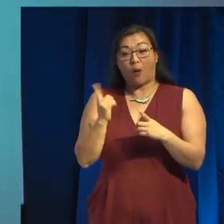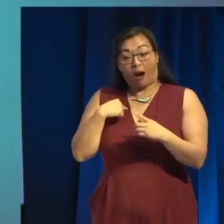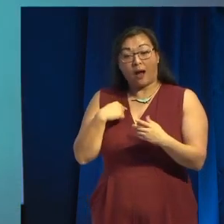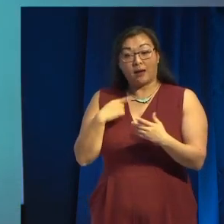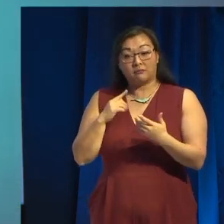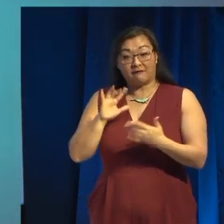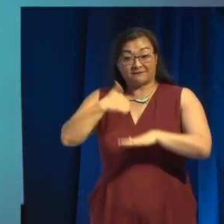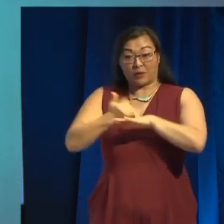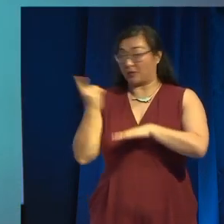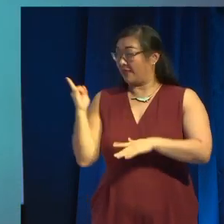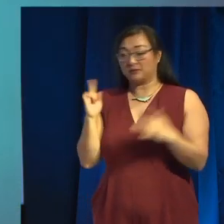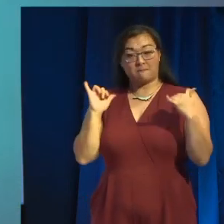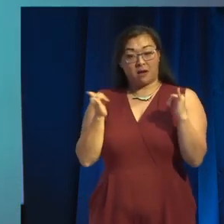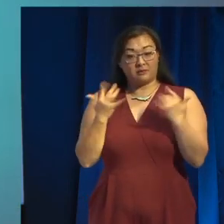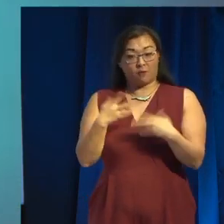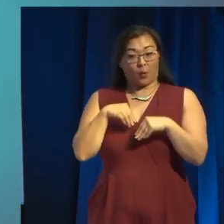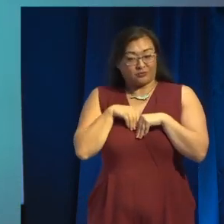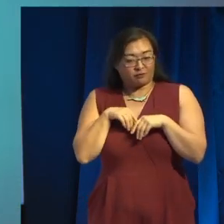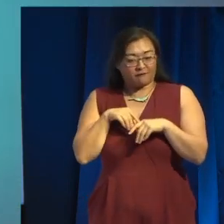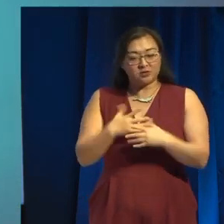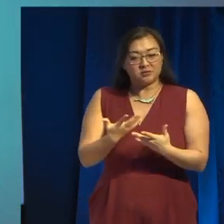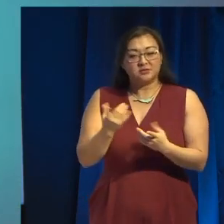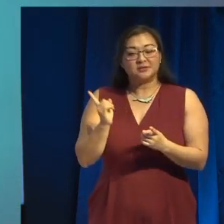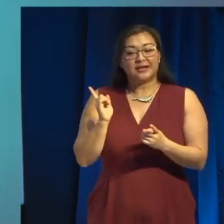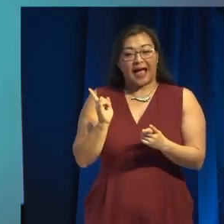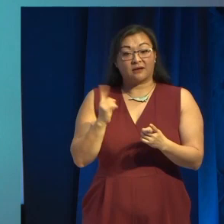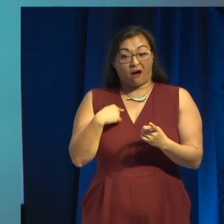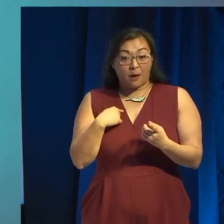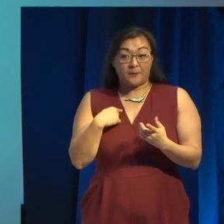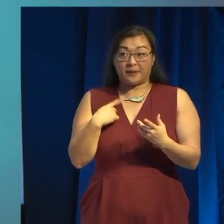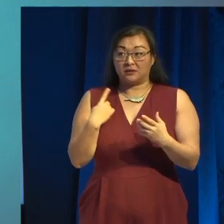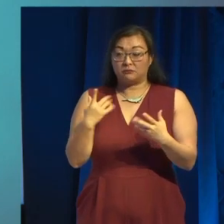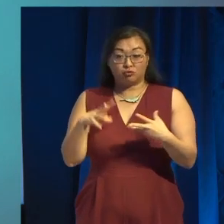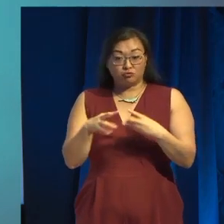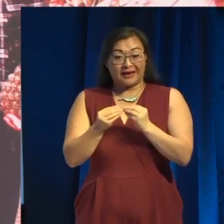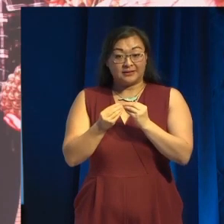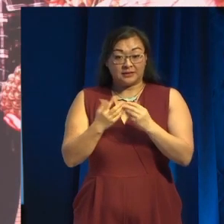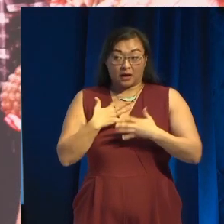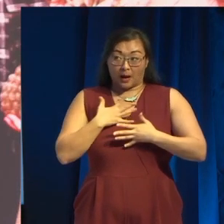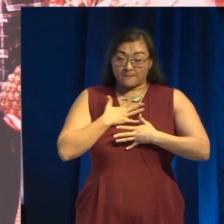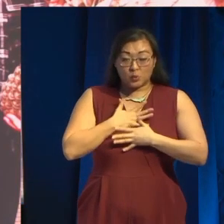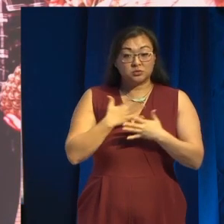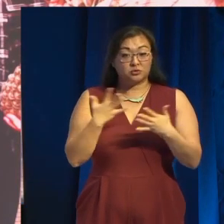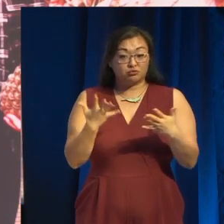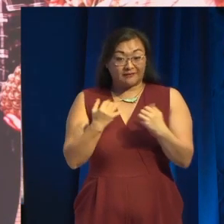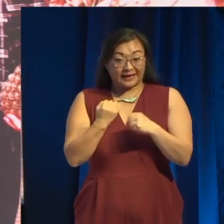I've been doing motion-driven games with my partner and fiance, Laura Gray,